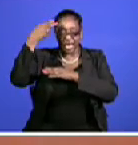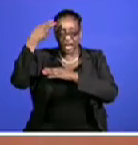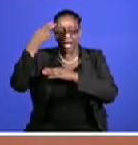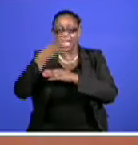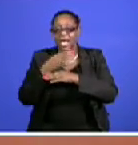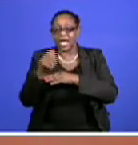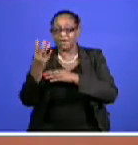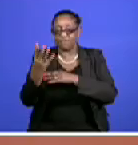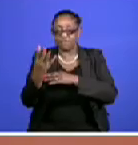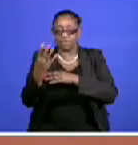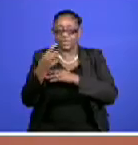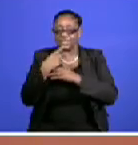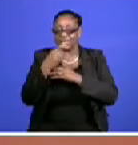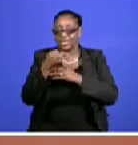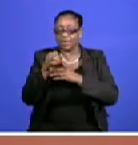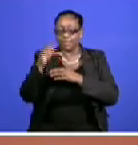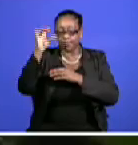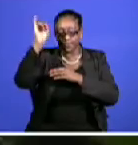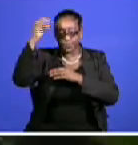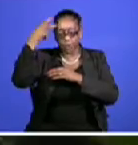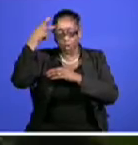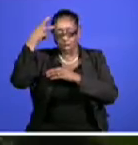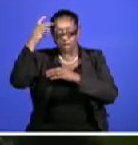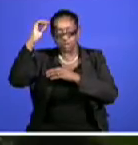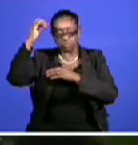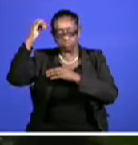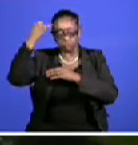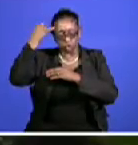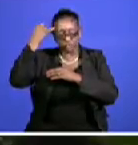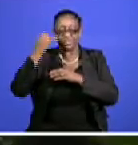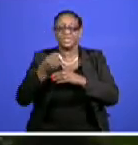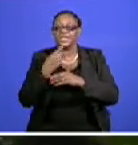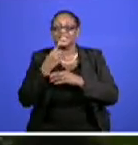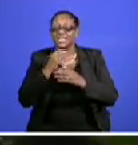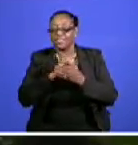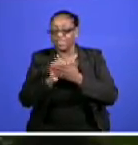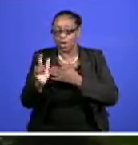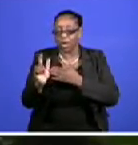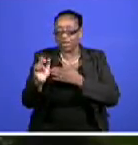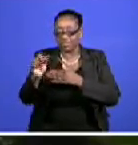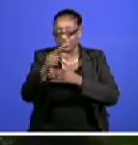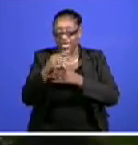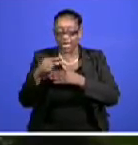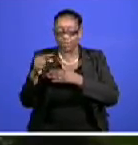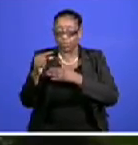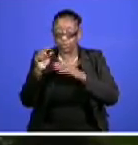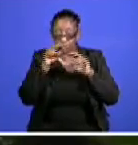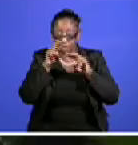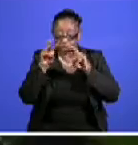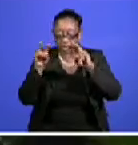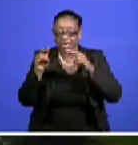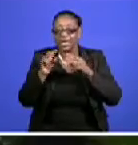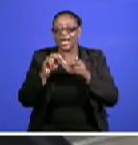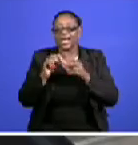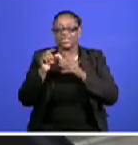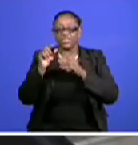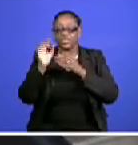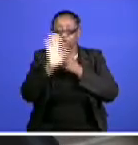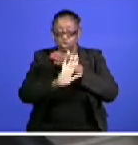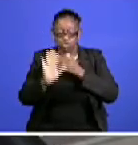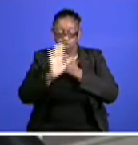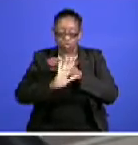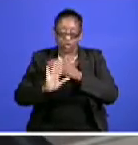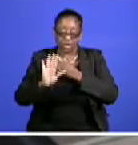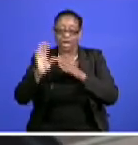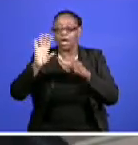former police officer and attorney Paul Jones. Dame says the report will also take a look at security at government buildings moving forward. We hope